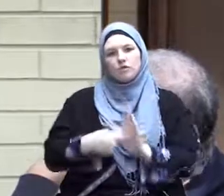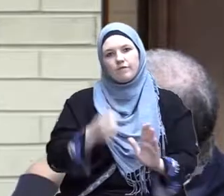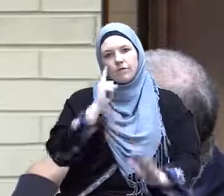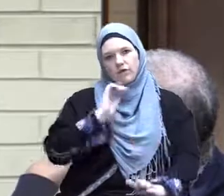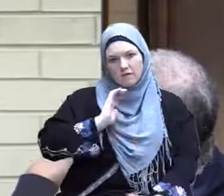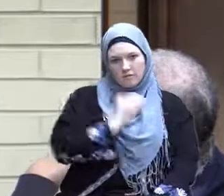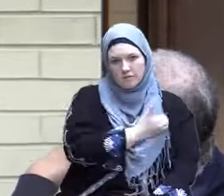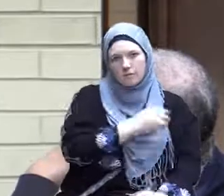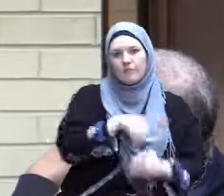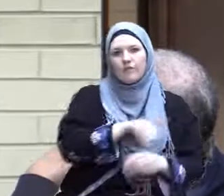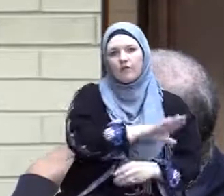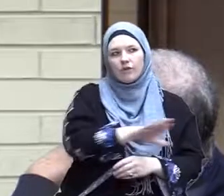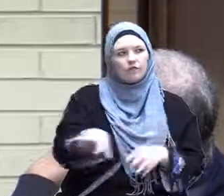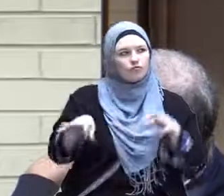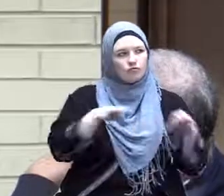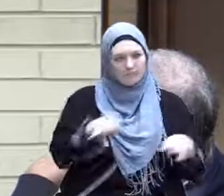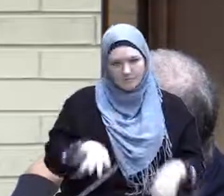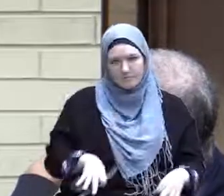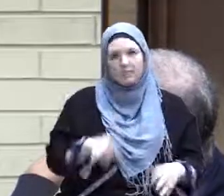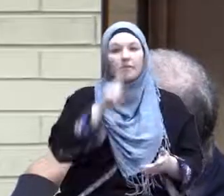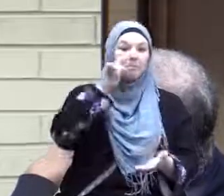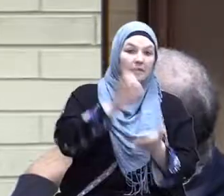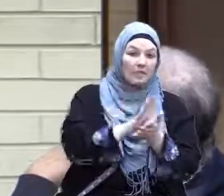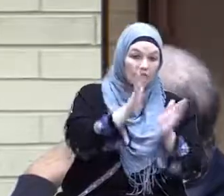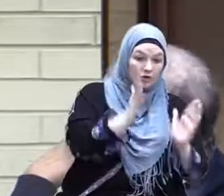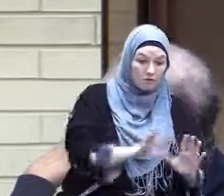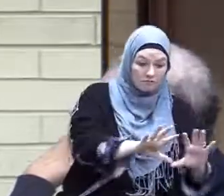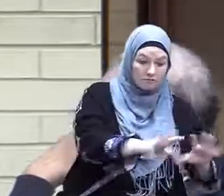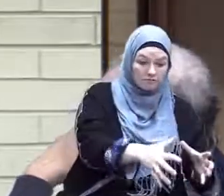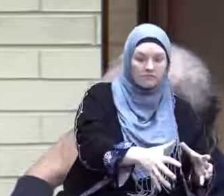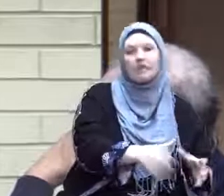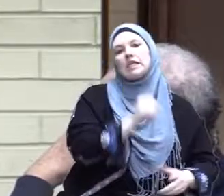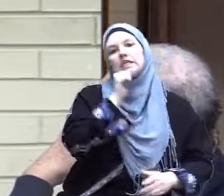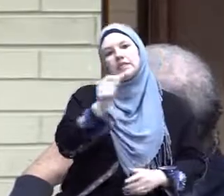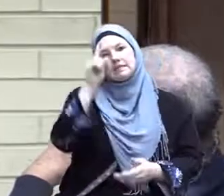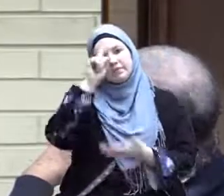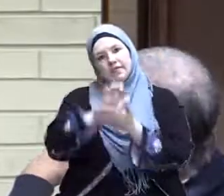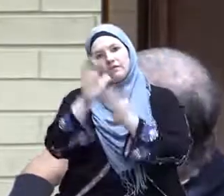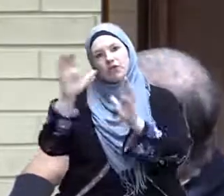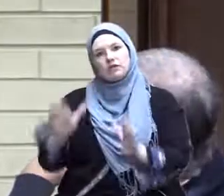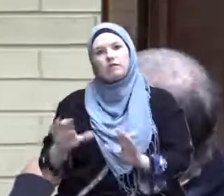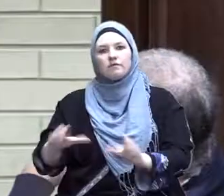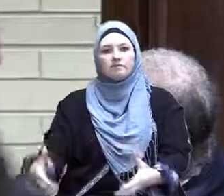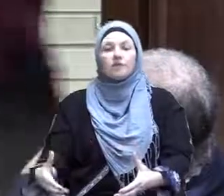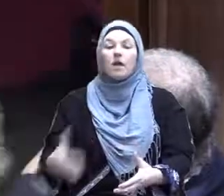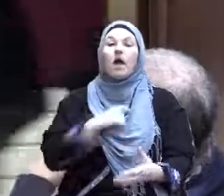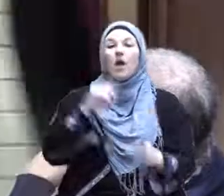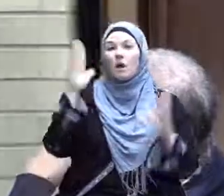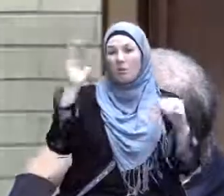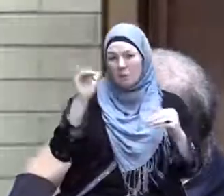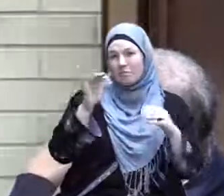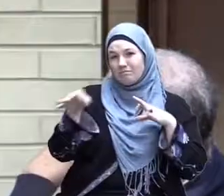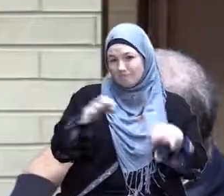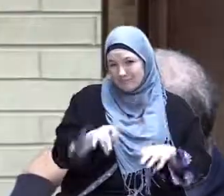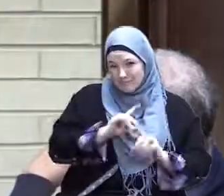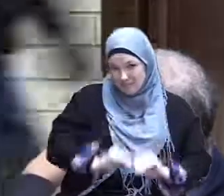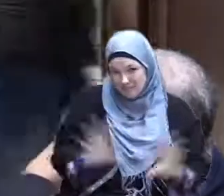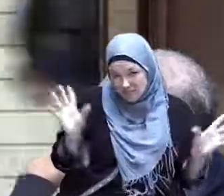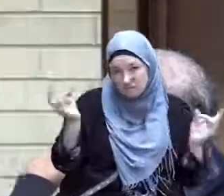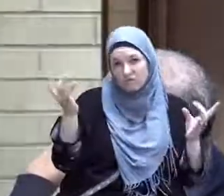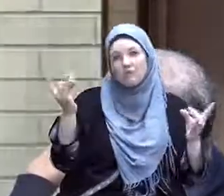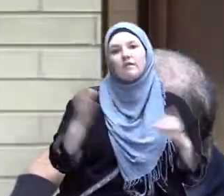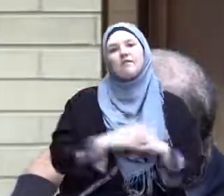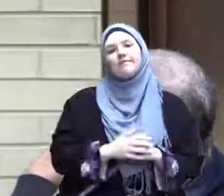us with their description: the believers and the disbelievers. I hope that the definitions are clear,